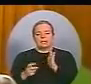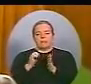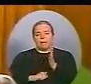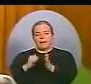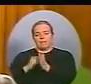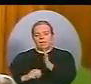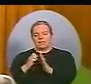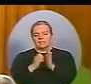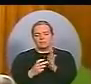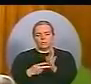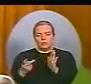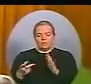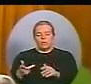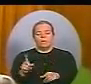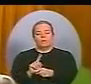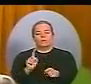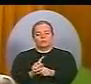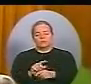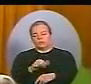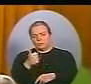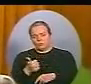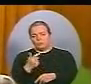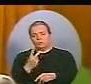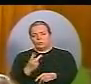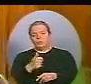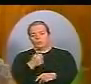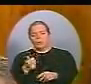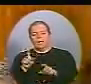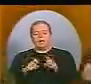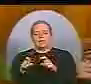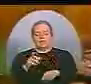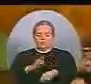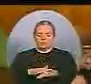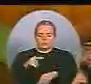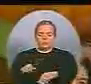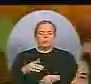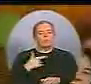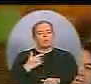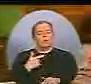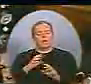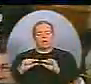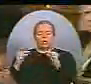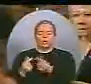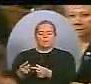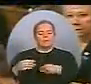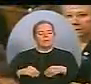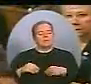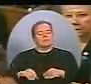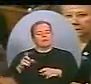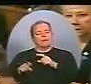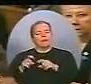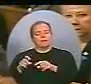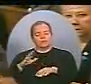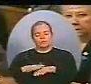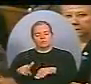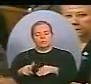not setting an ethical standard for the members of Cabinet? The Honourable President of the Treasury Board. Speaker, as I